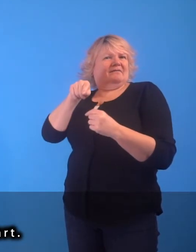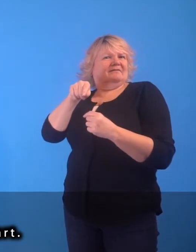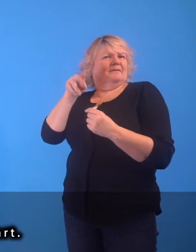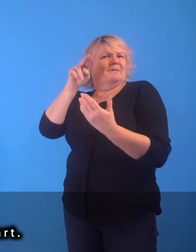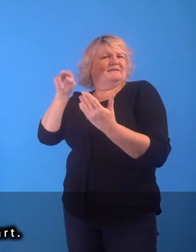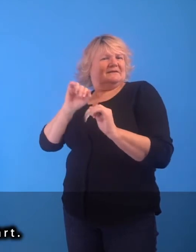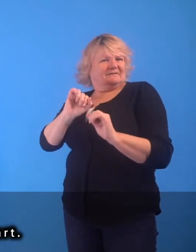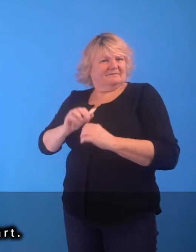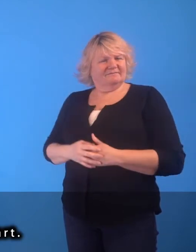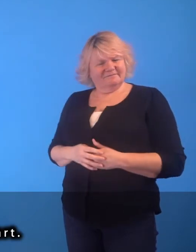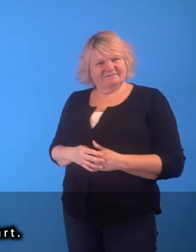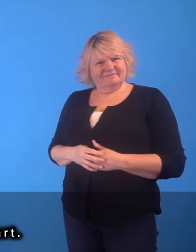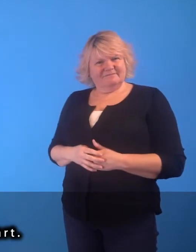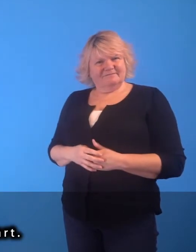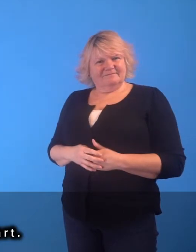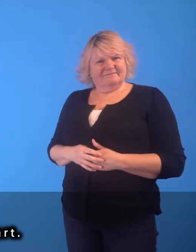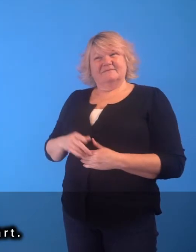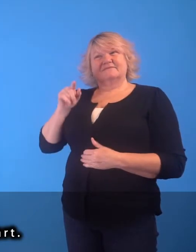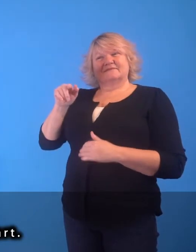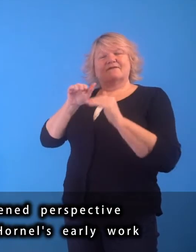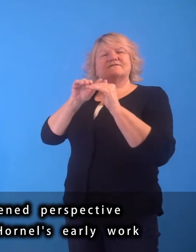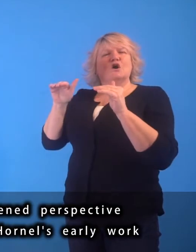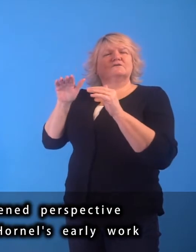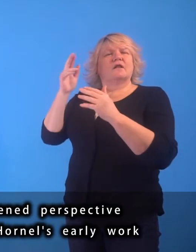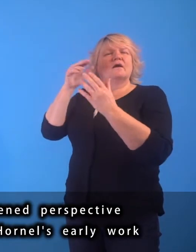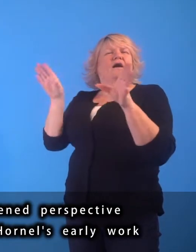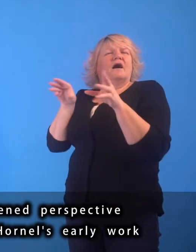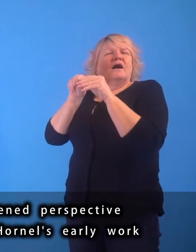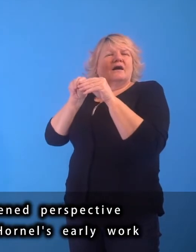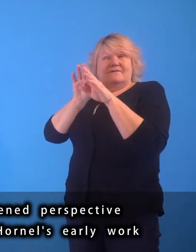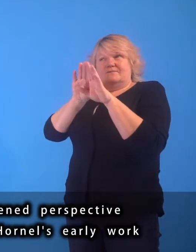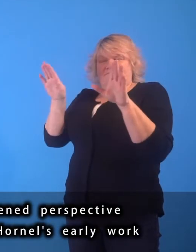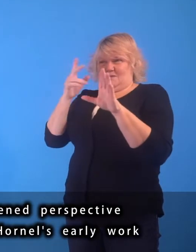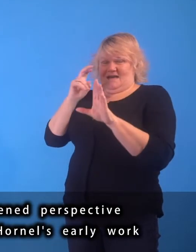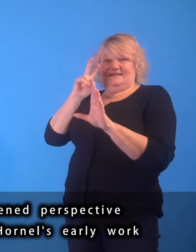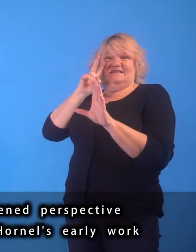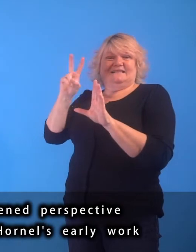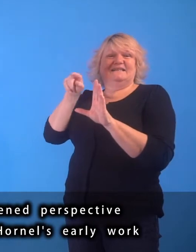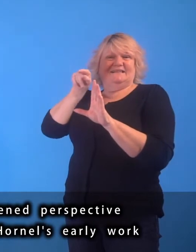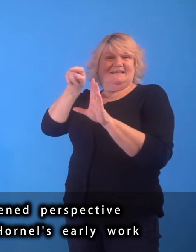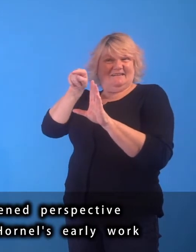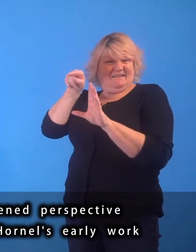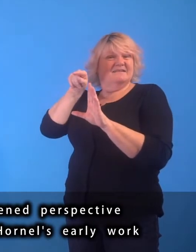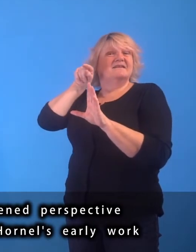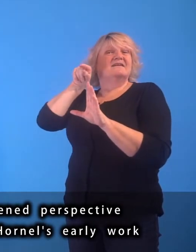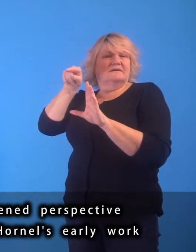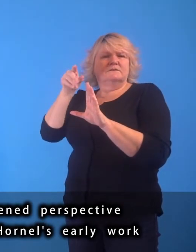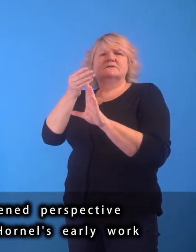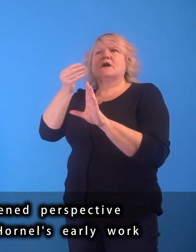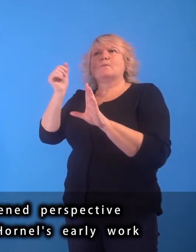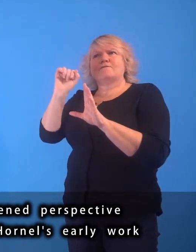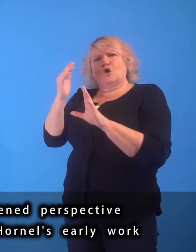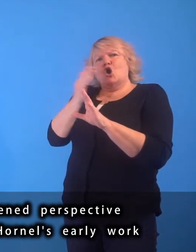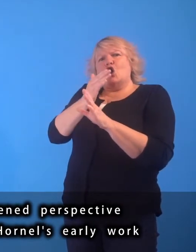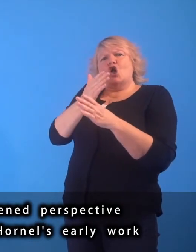in and influenced by Japanese art. The vertical composition and flattened perspectives seen